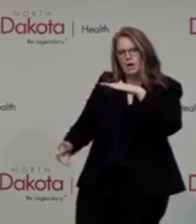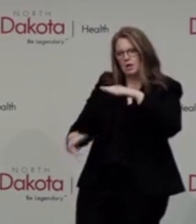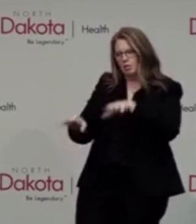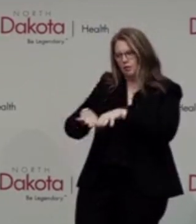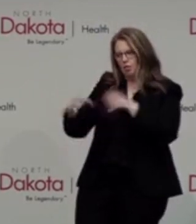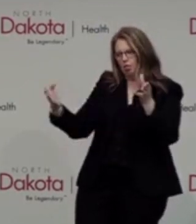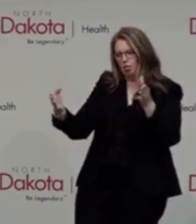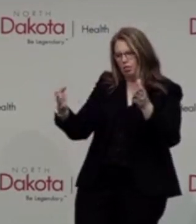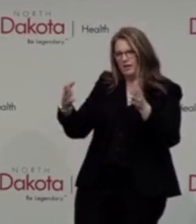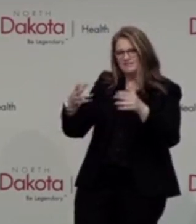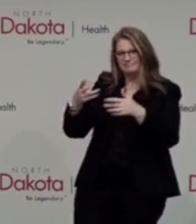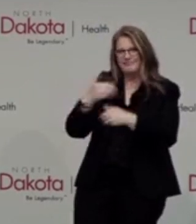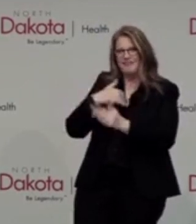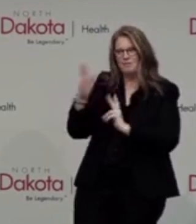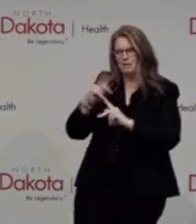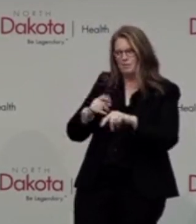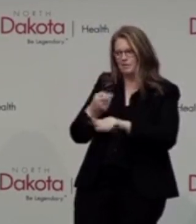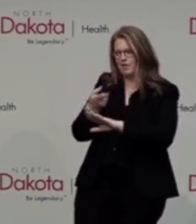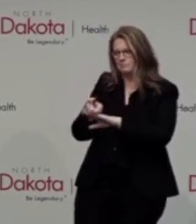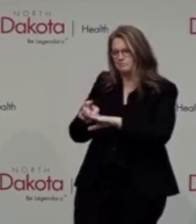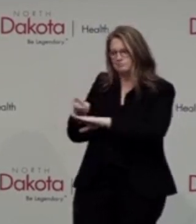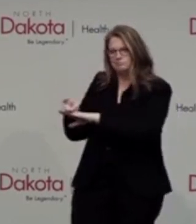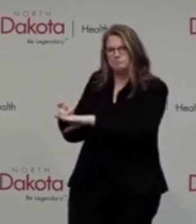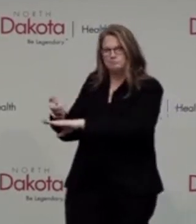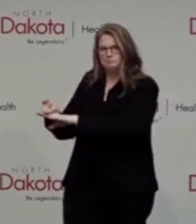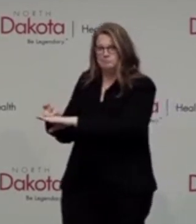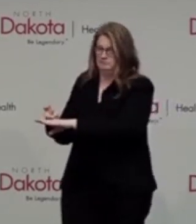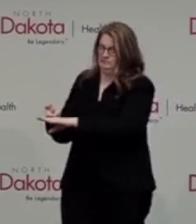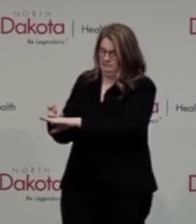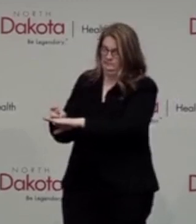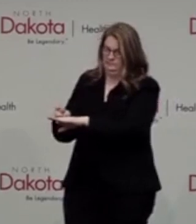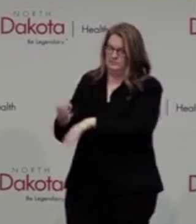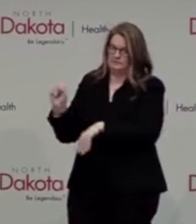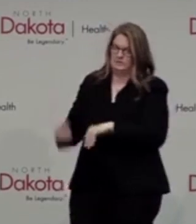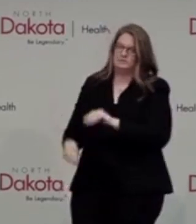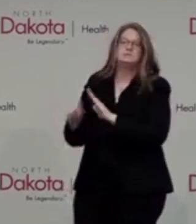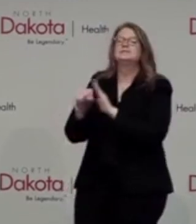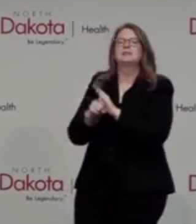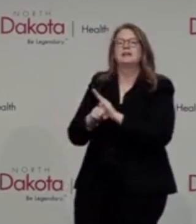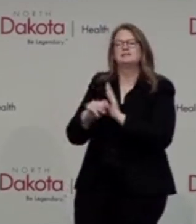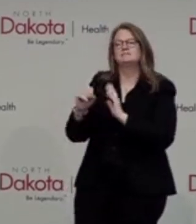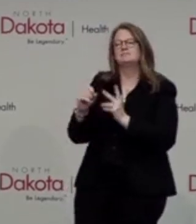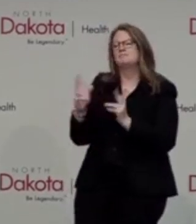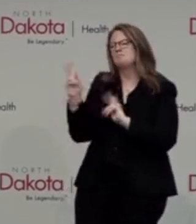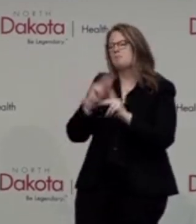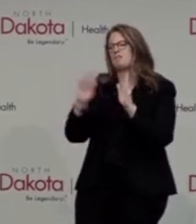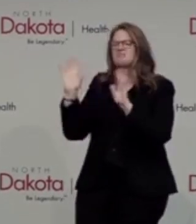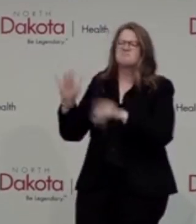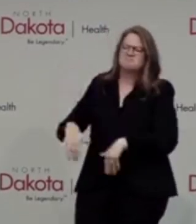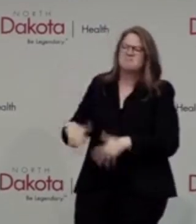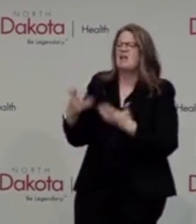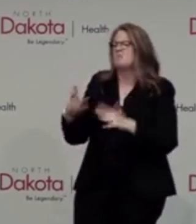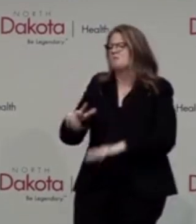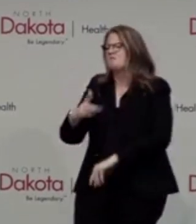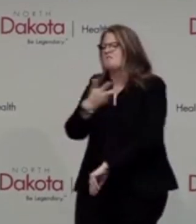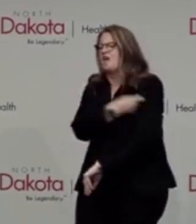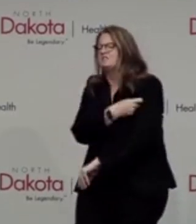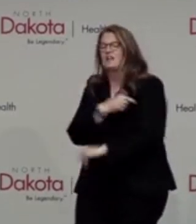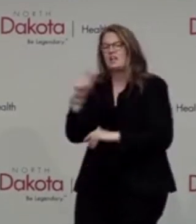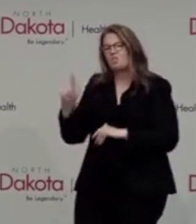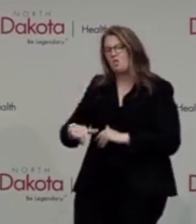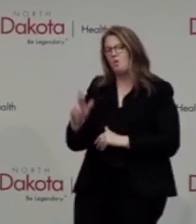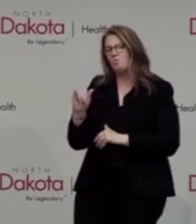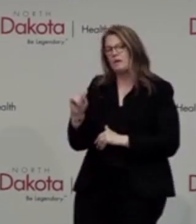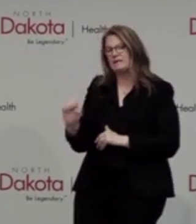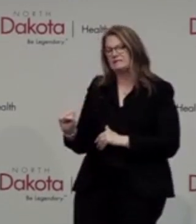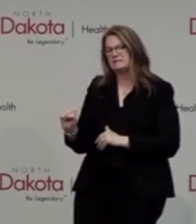patients. So across the southern states with low vaccination rates, they're seeing this surge in hospitalizations, and